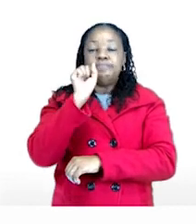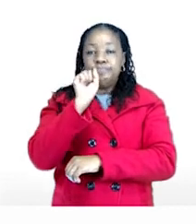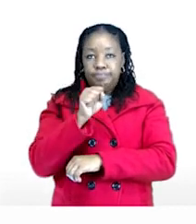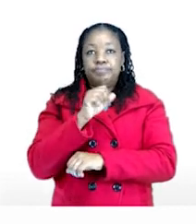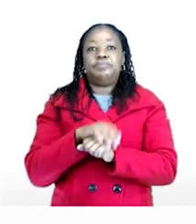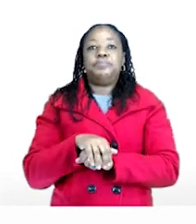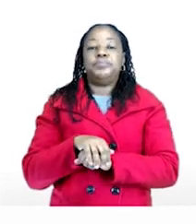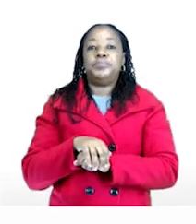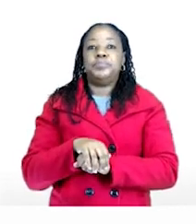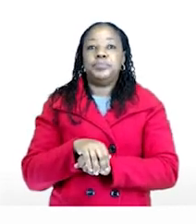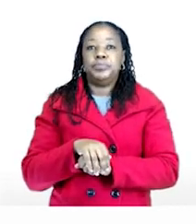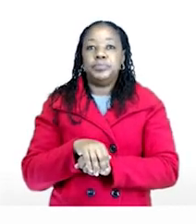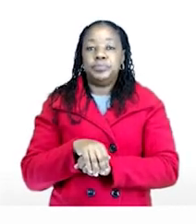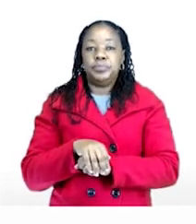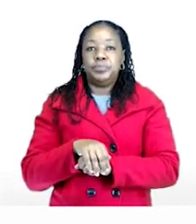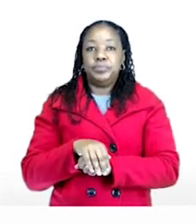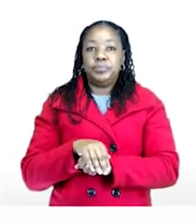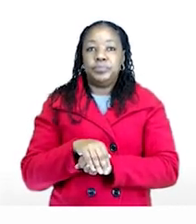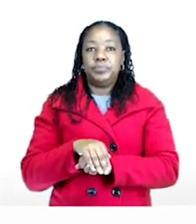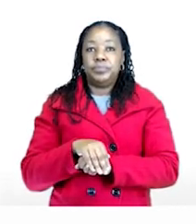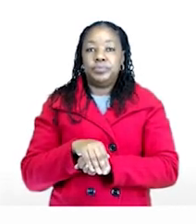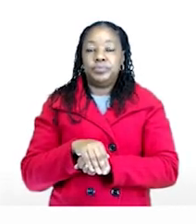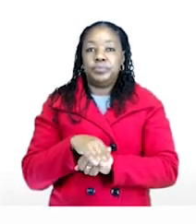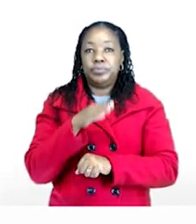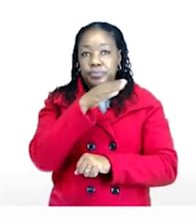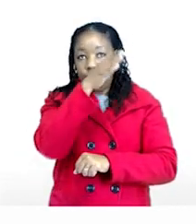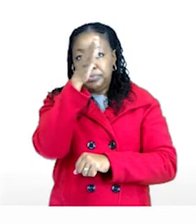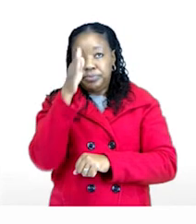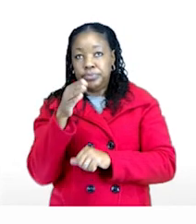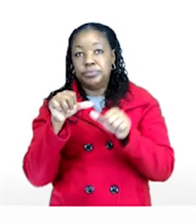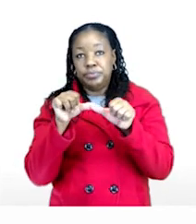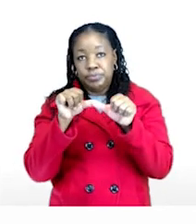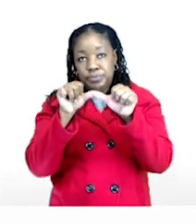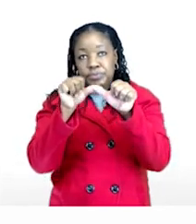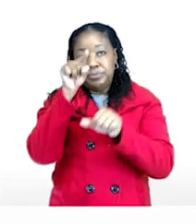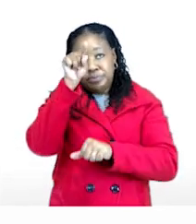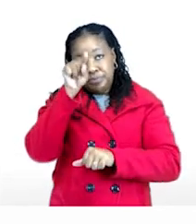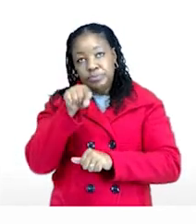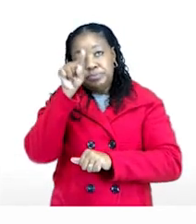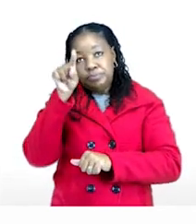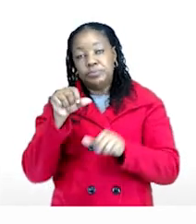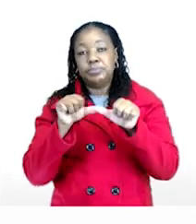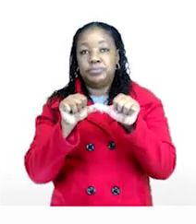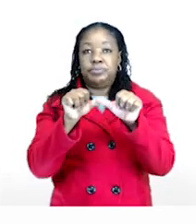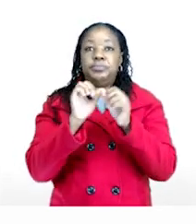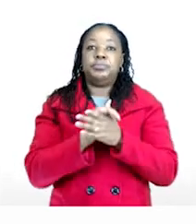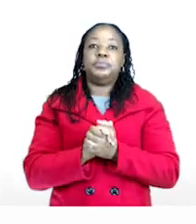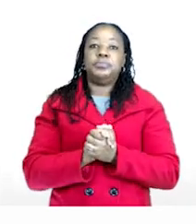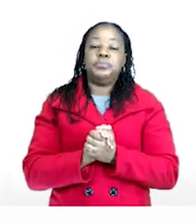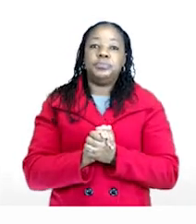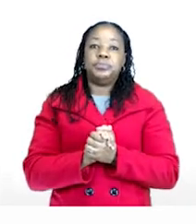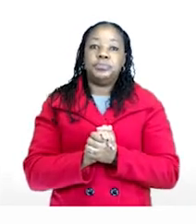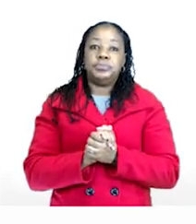the lines from the top to the bottom, joining the dots. Let's look